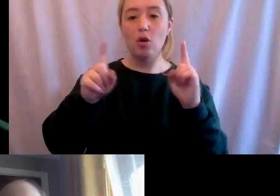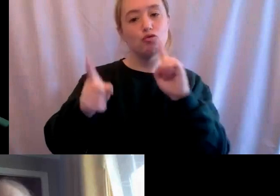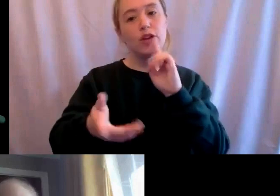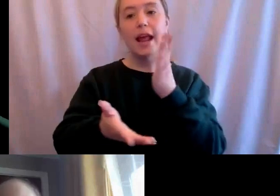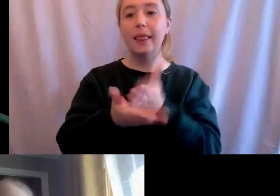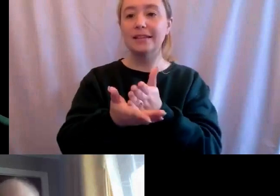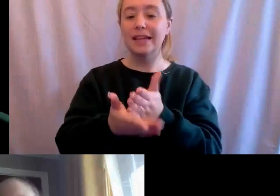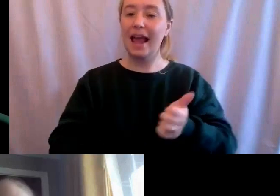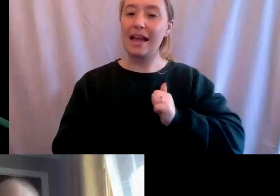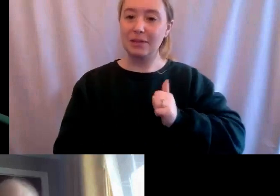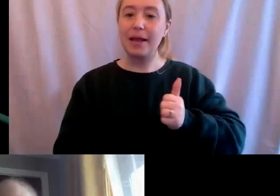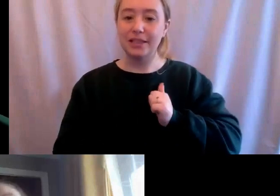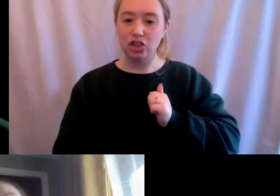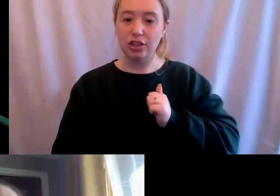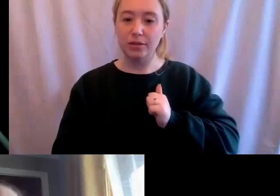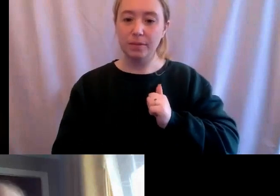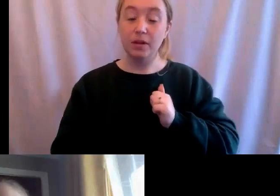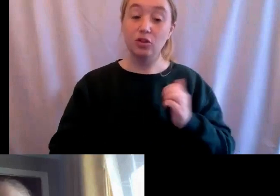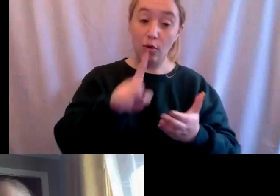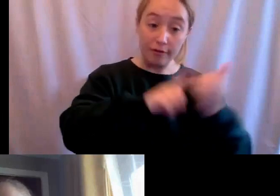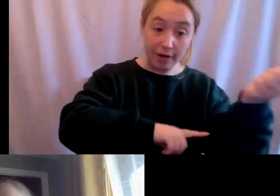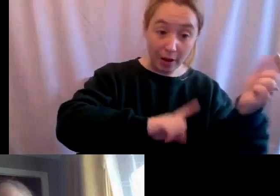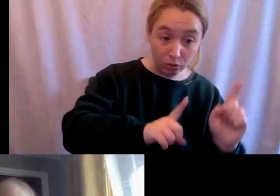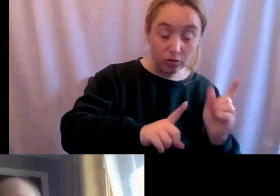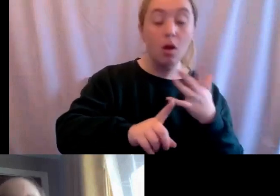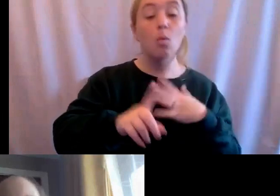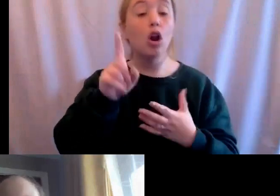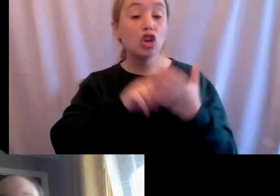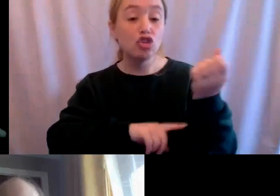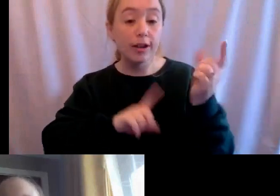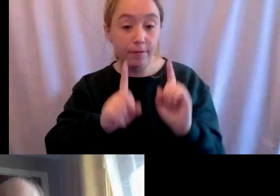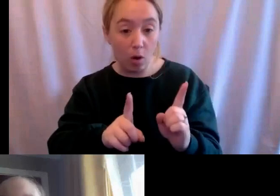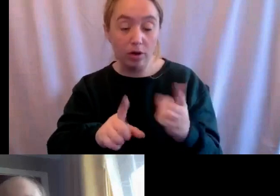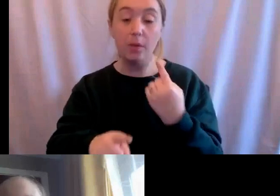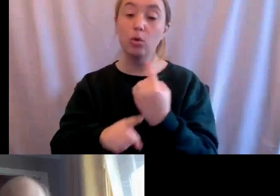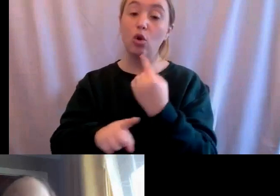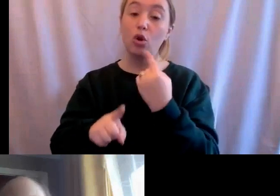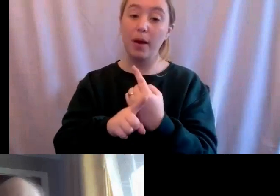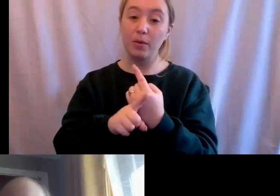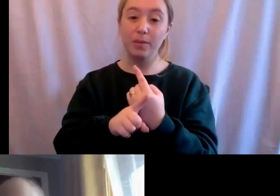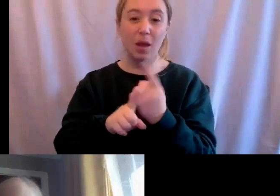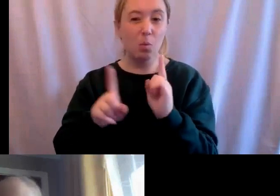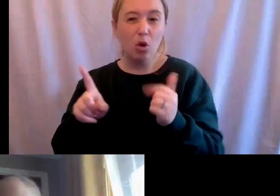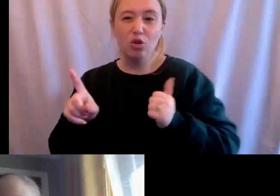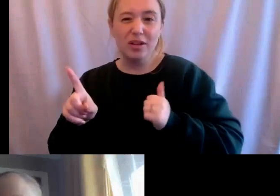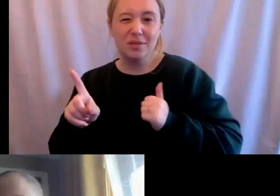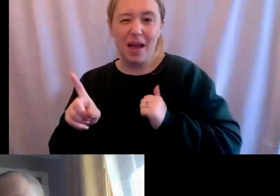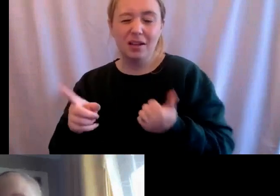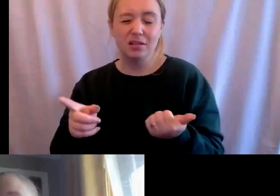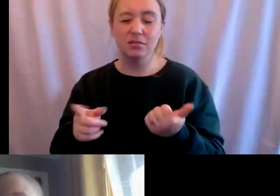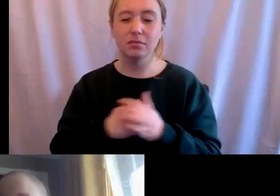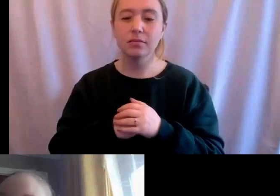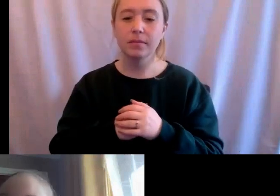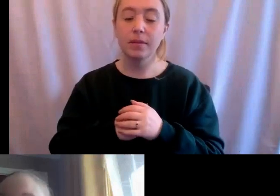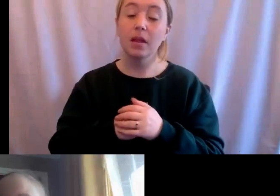at what we found, what you're looking to achieve, and we talk about what's realistic out of that.